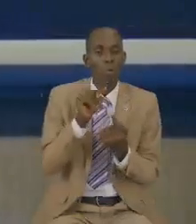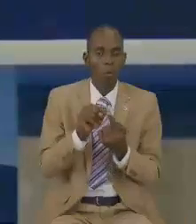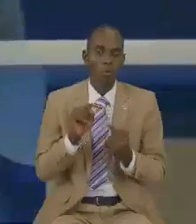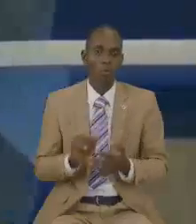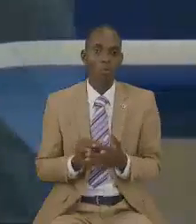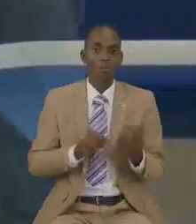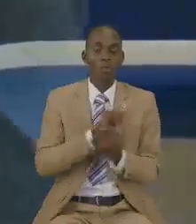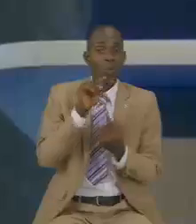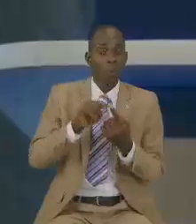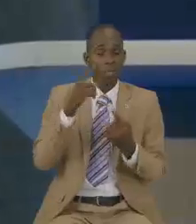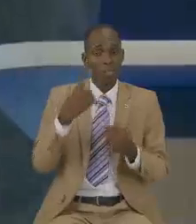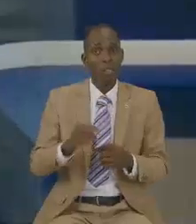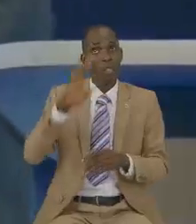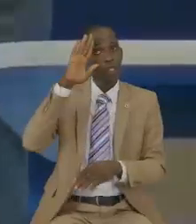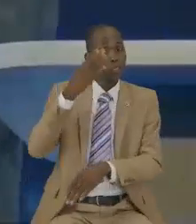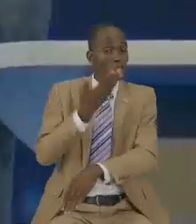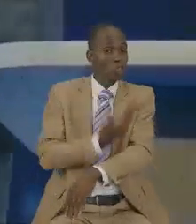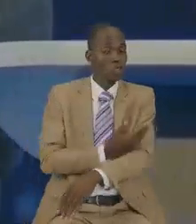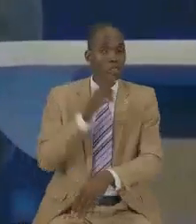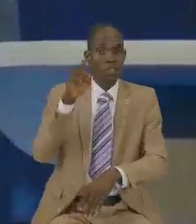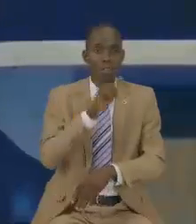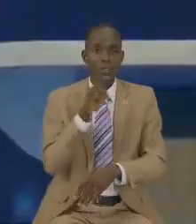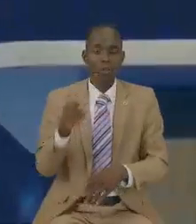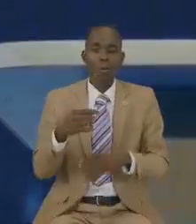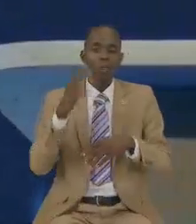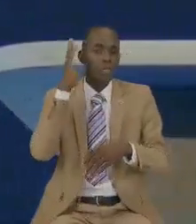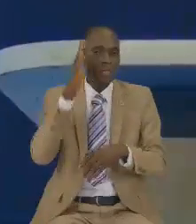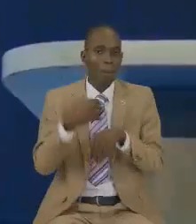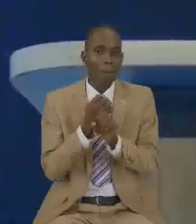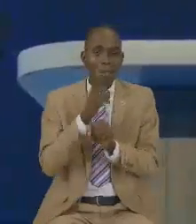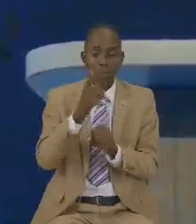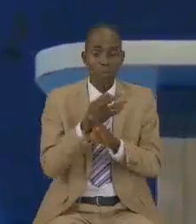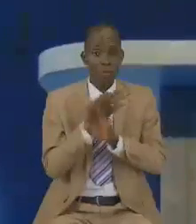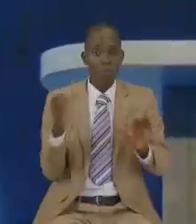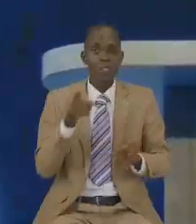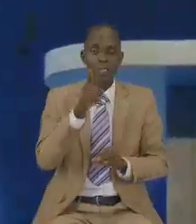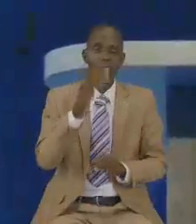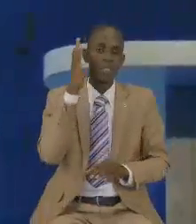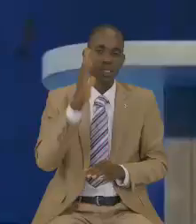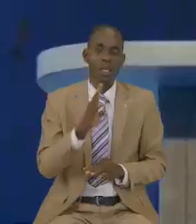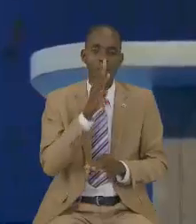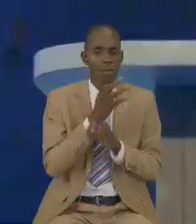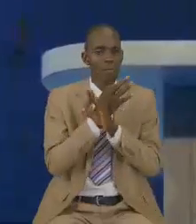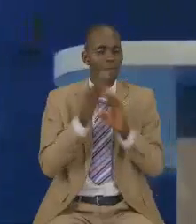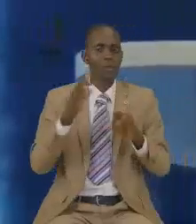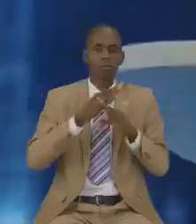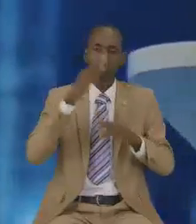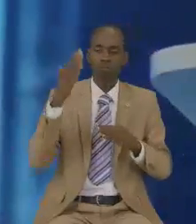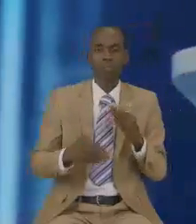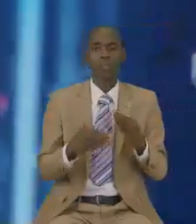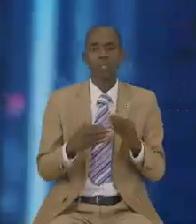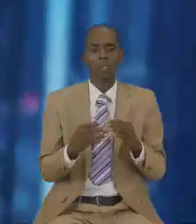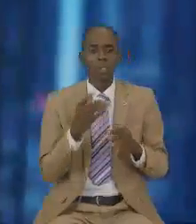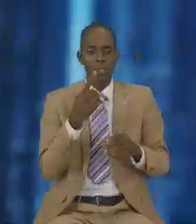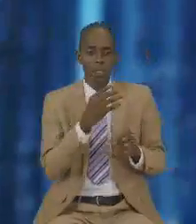Son, therefore, shall make you free, ye shall be free indeed. The if, when